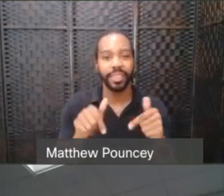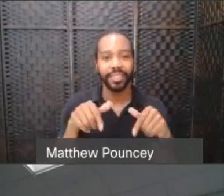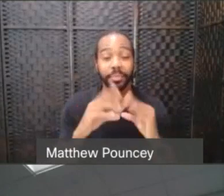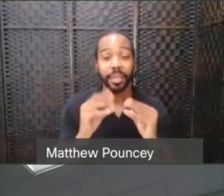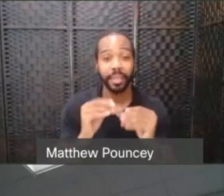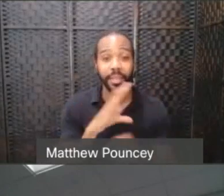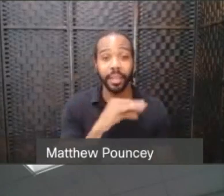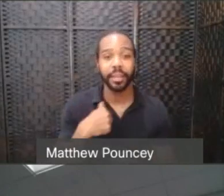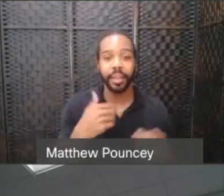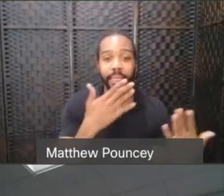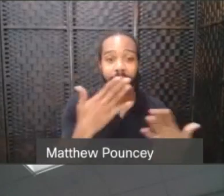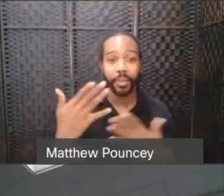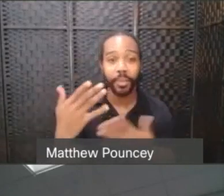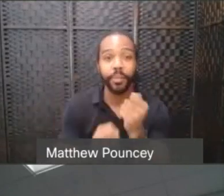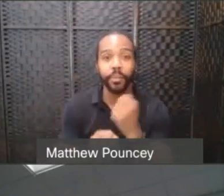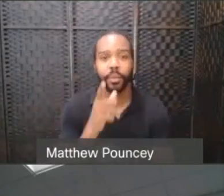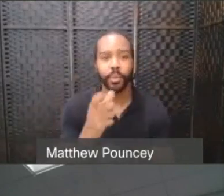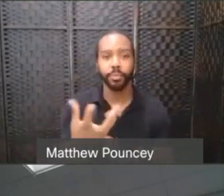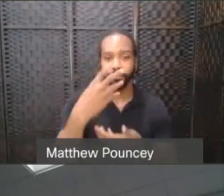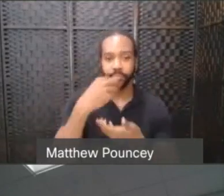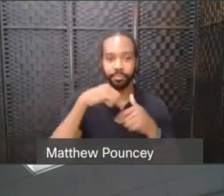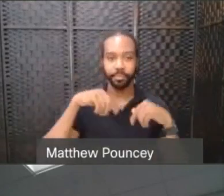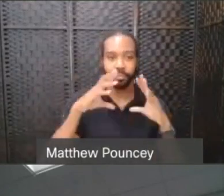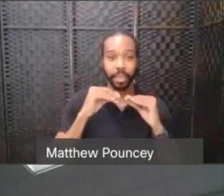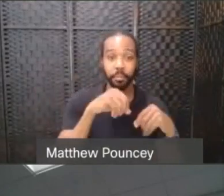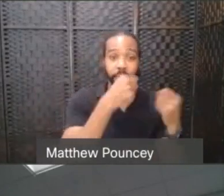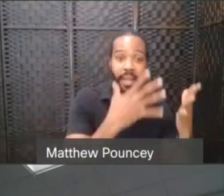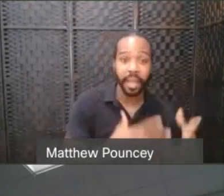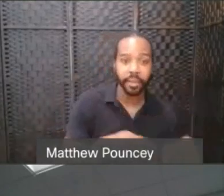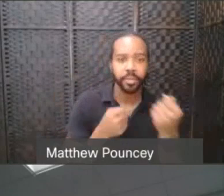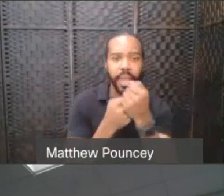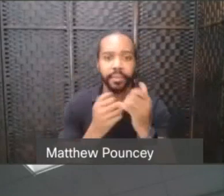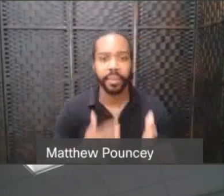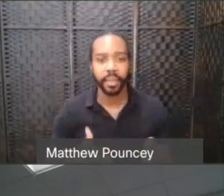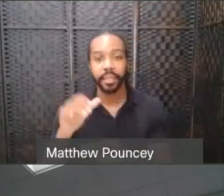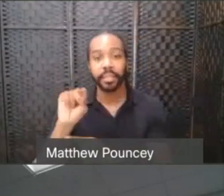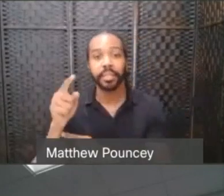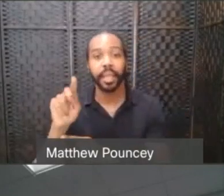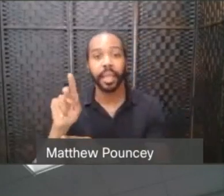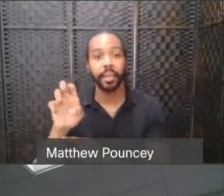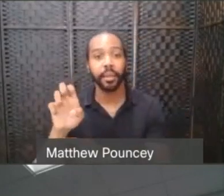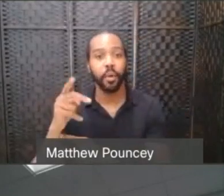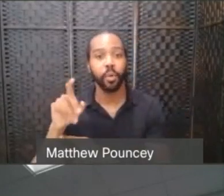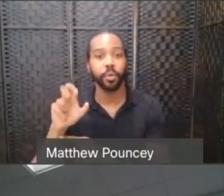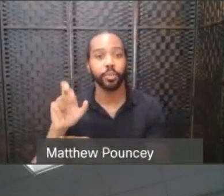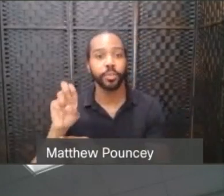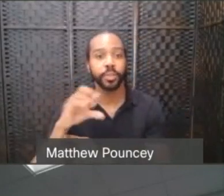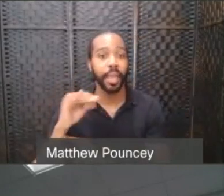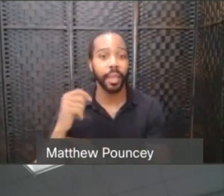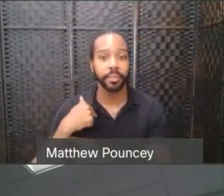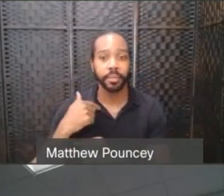I thank all of you who participated, providers, advocates, stakeholders, and be well, folks.